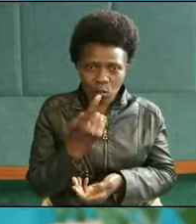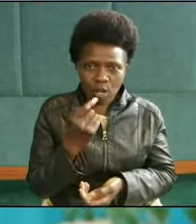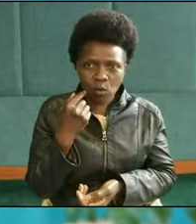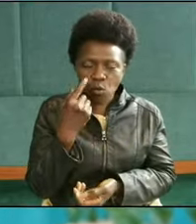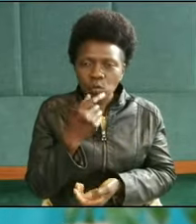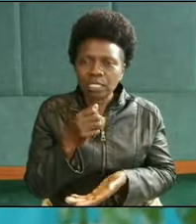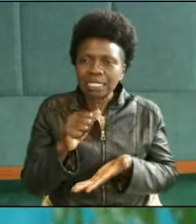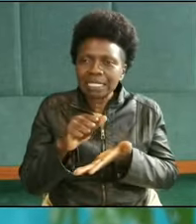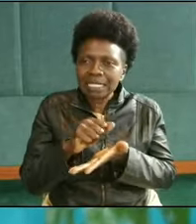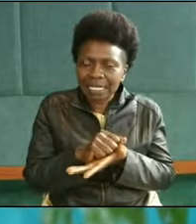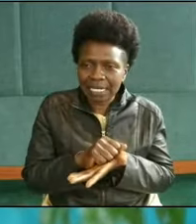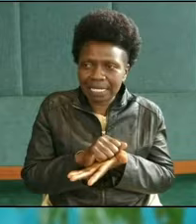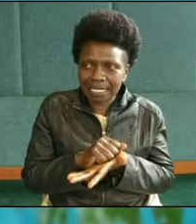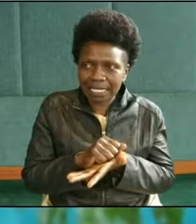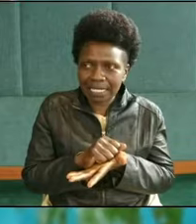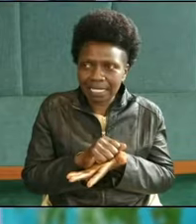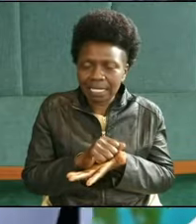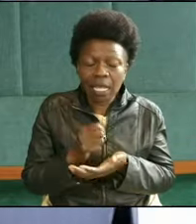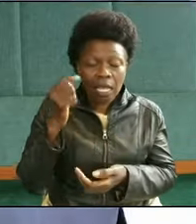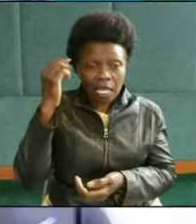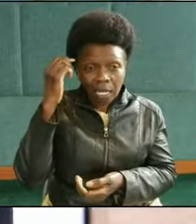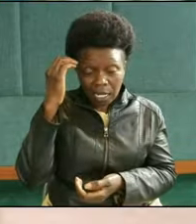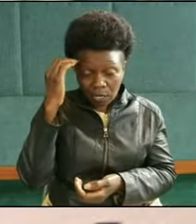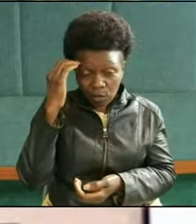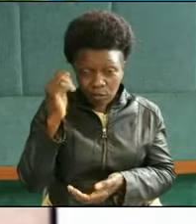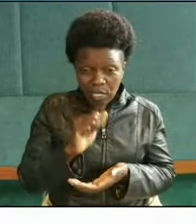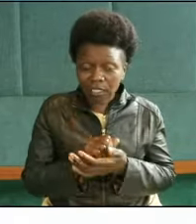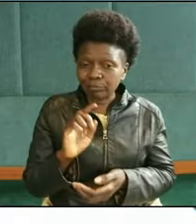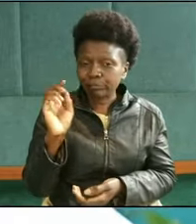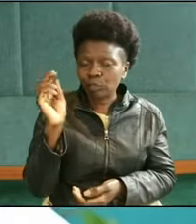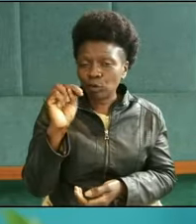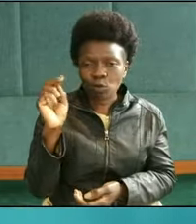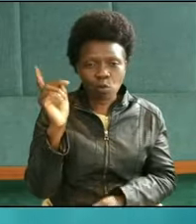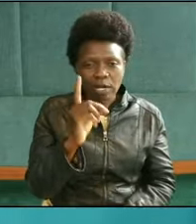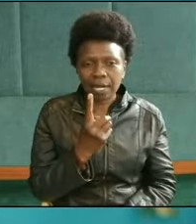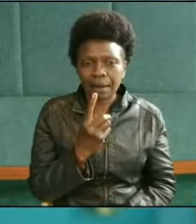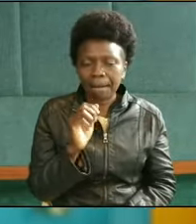who sealed it, knew that no one would be able to unseal it.